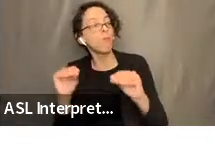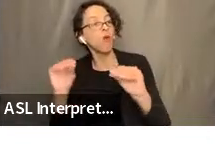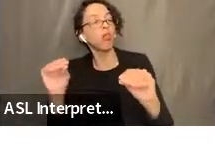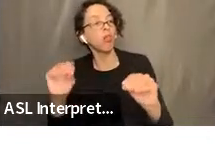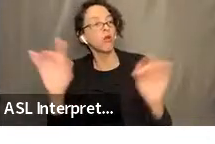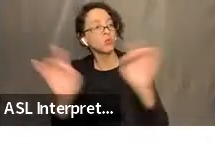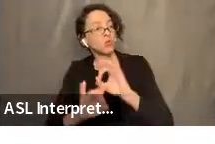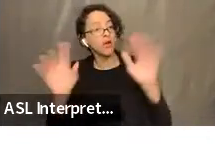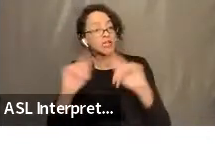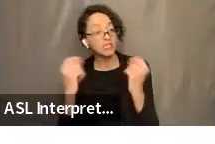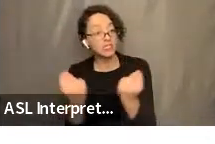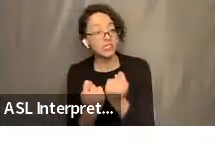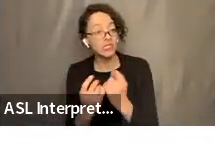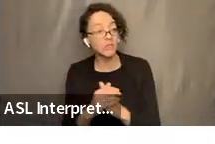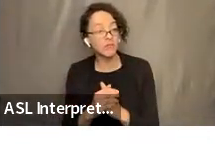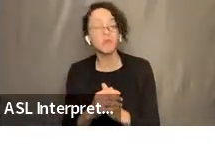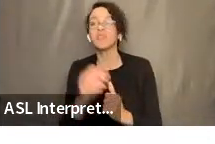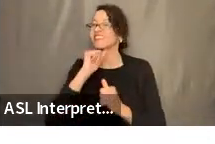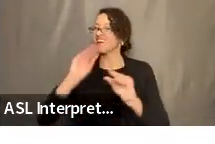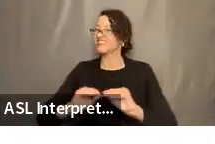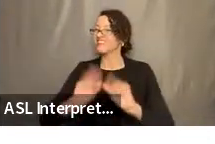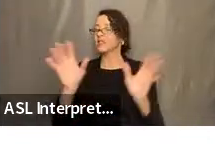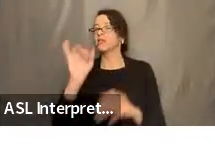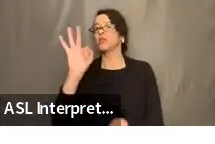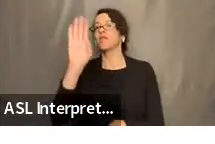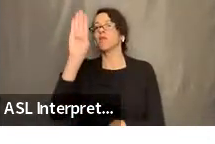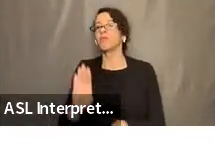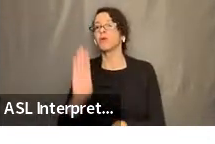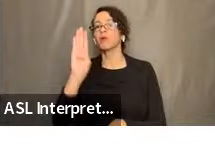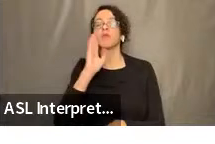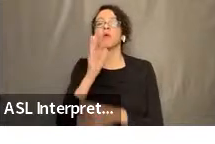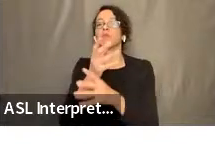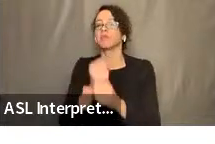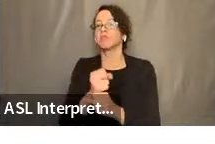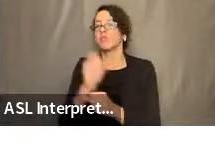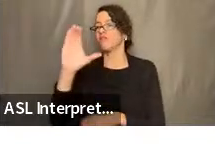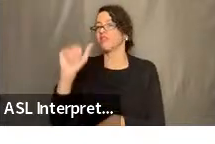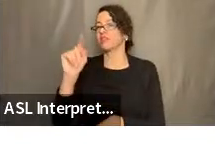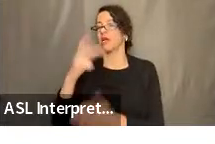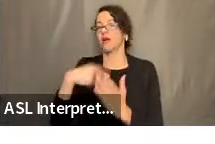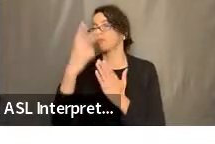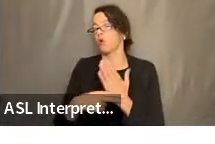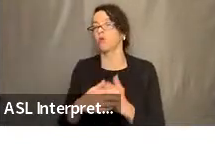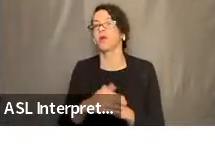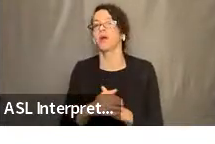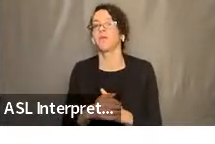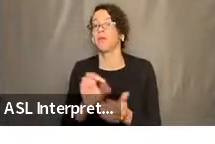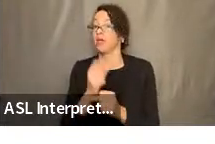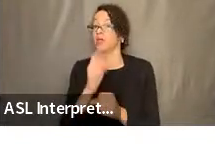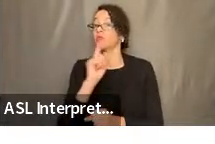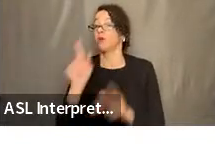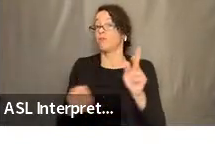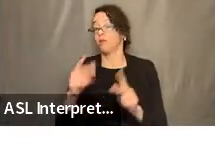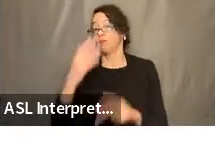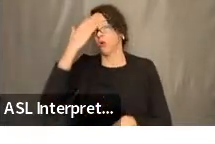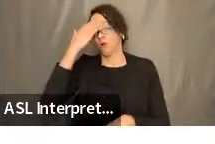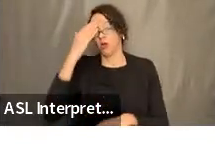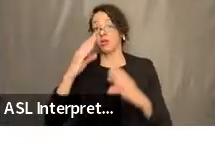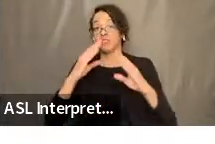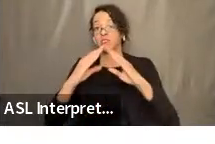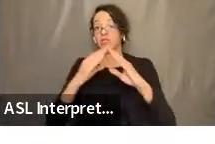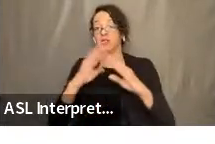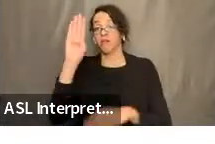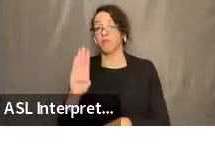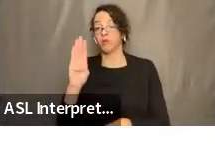Berkeley will receive a CAT program. And just so folks are aware that the city of Berkeley has their own local